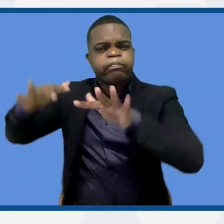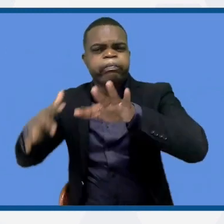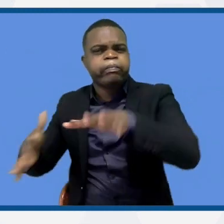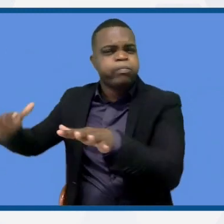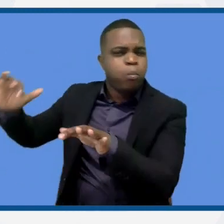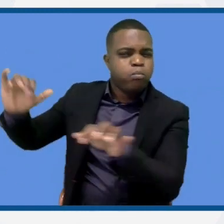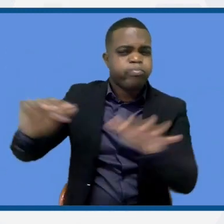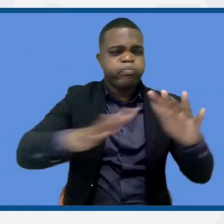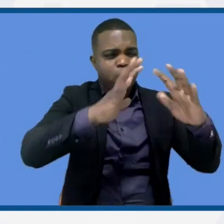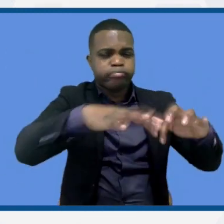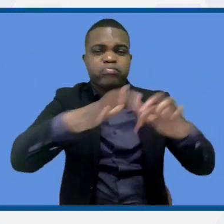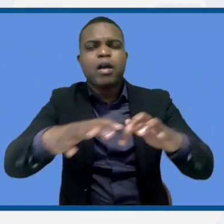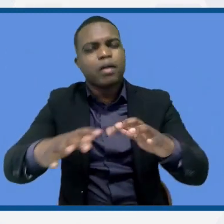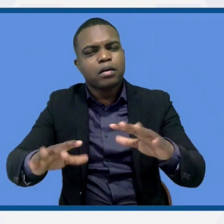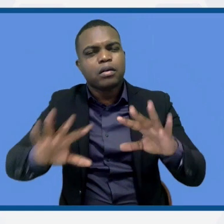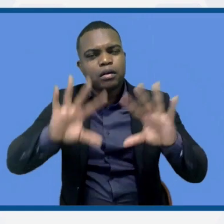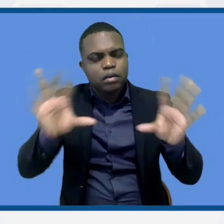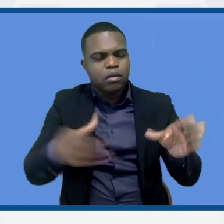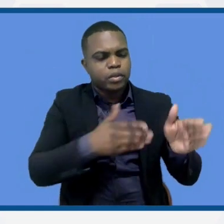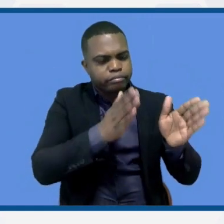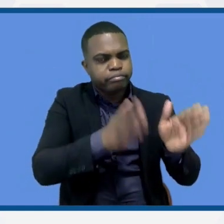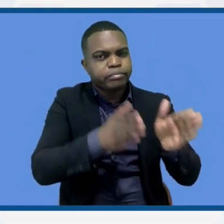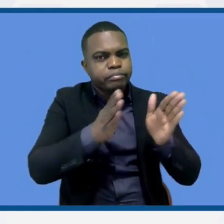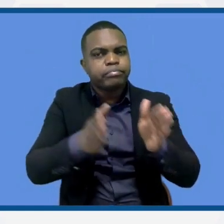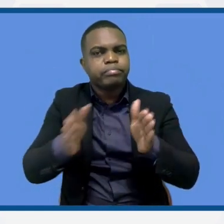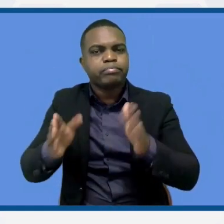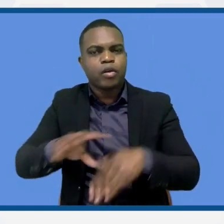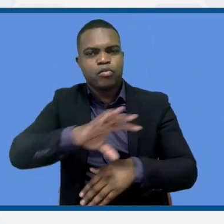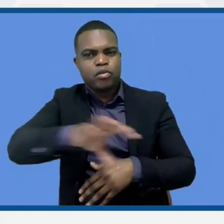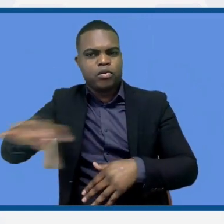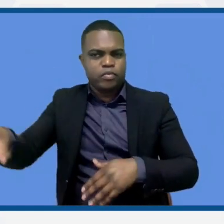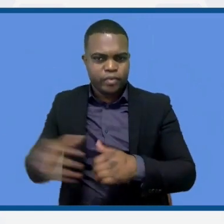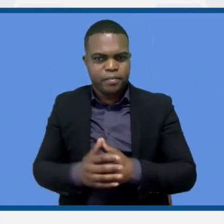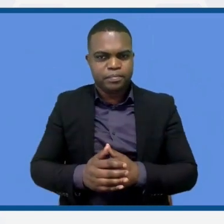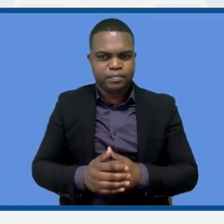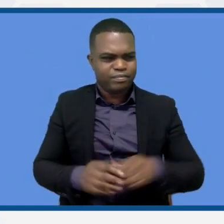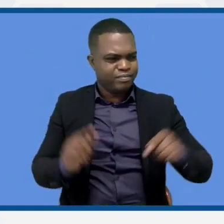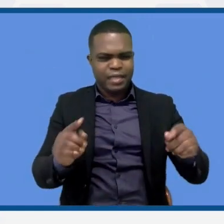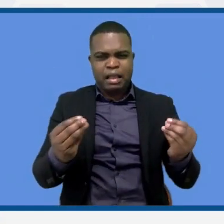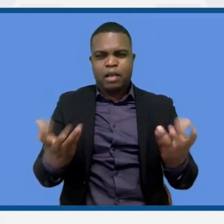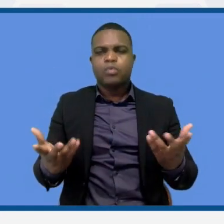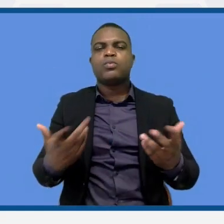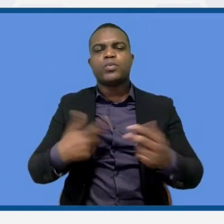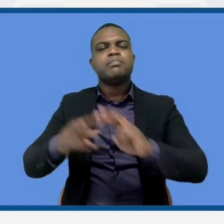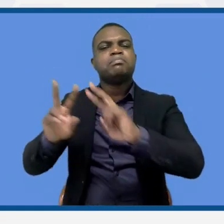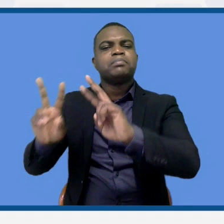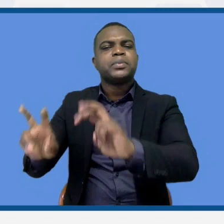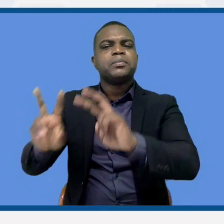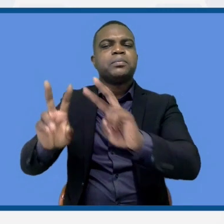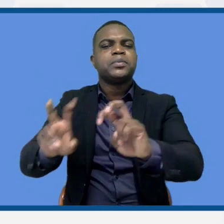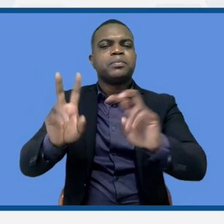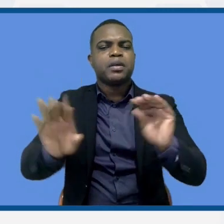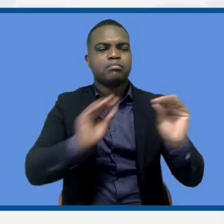the countries. And basically, the purpose has been to provide a general overview of